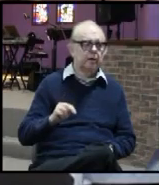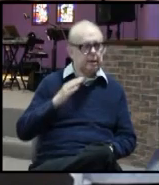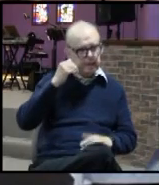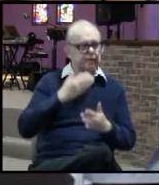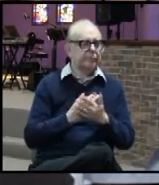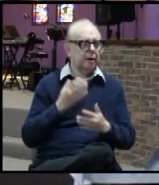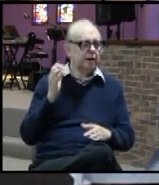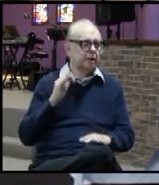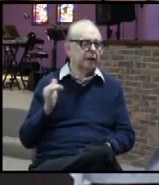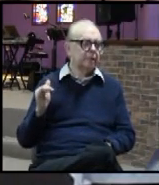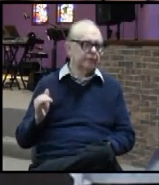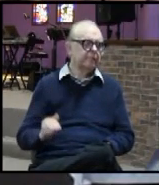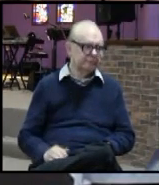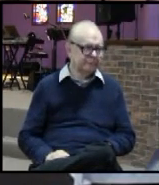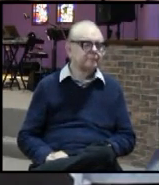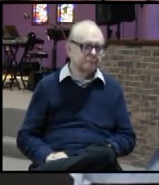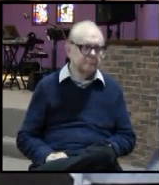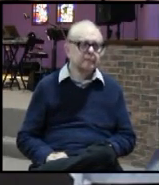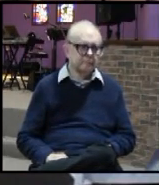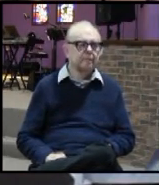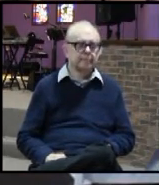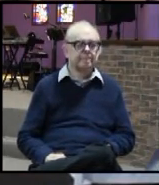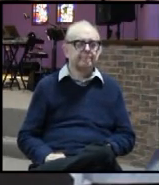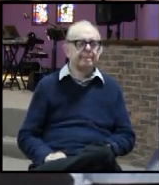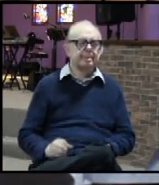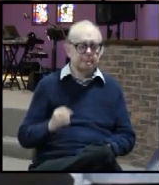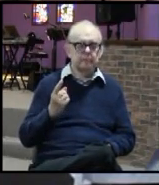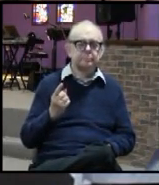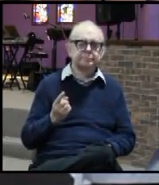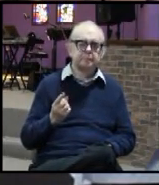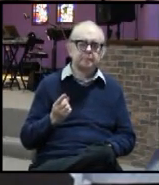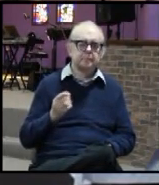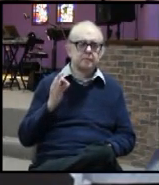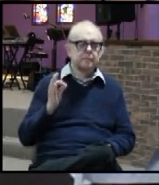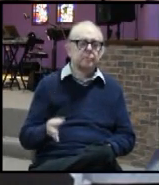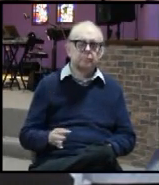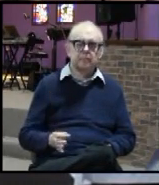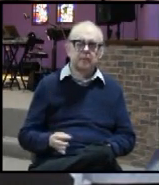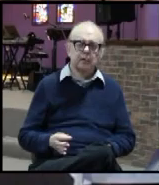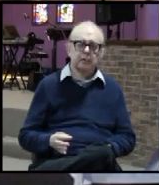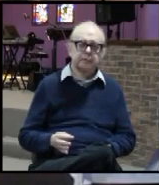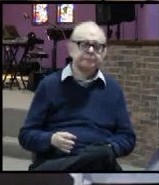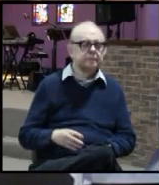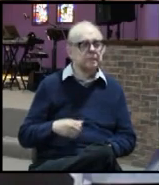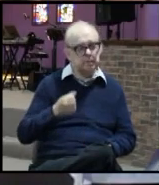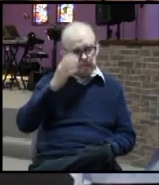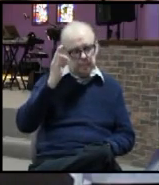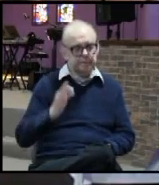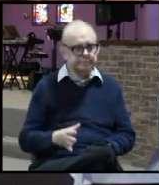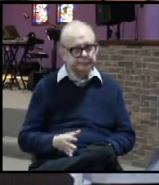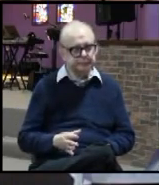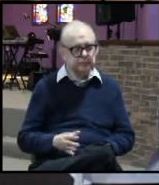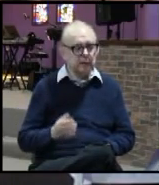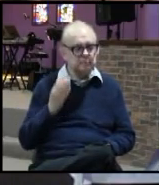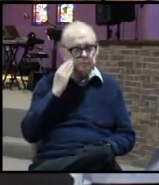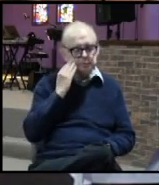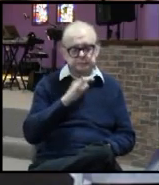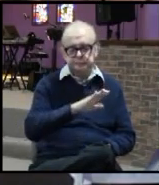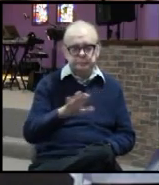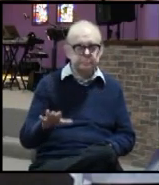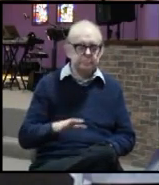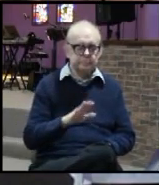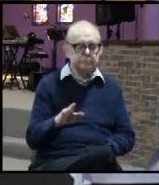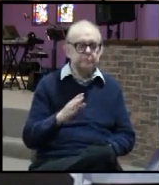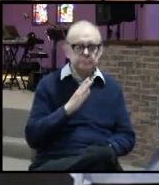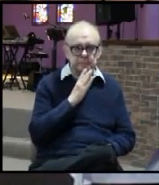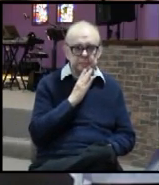called Melissa. The guy is a very well-known preacher. His name is Paige Patterson. And very well-known. He talks about